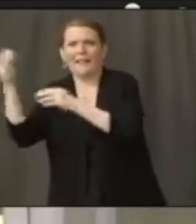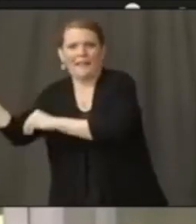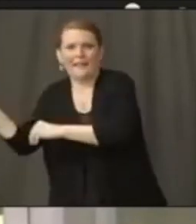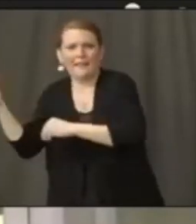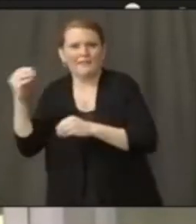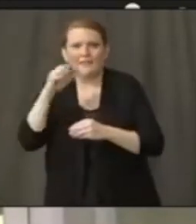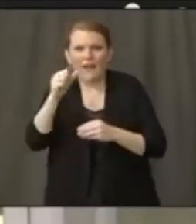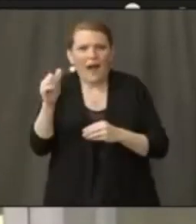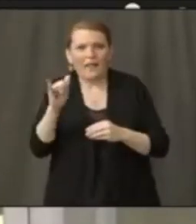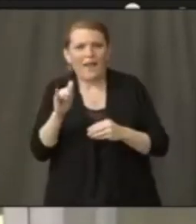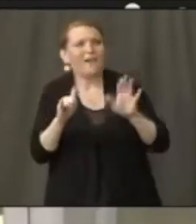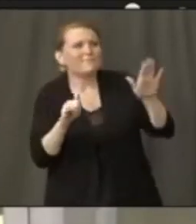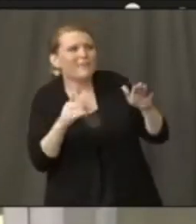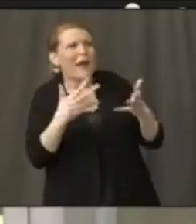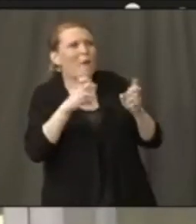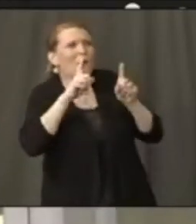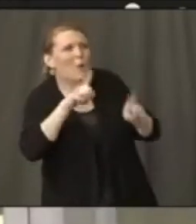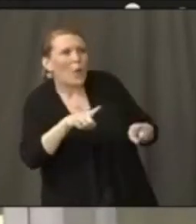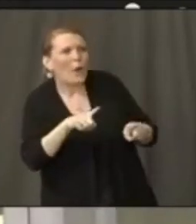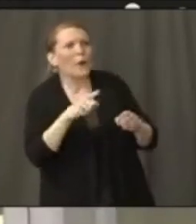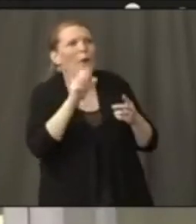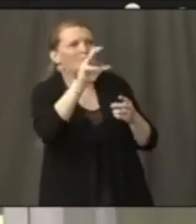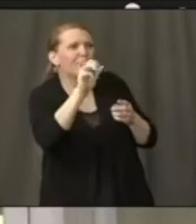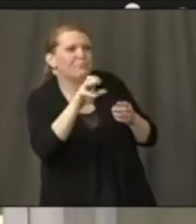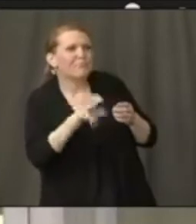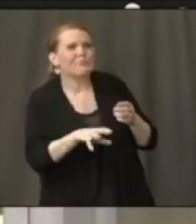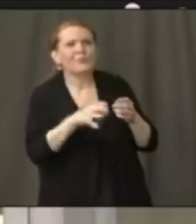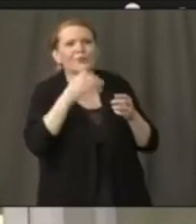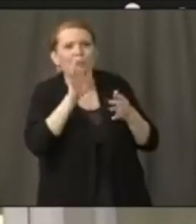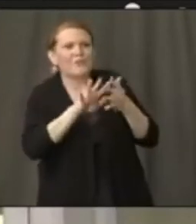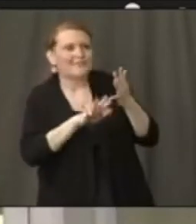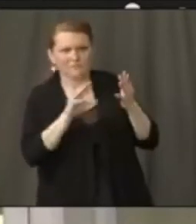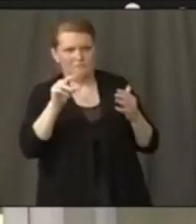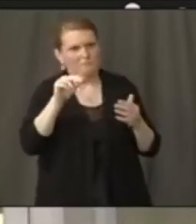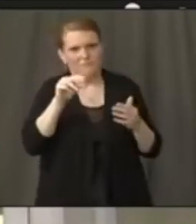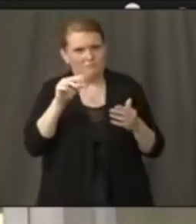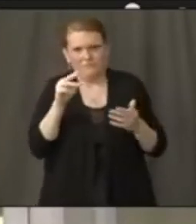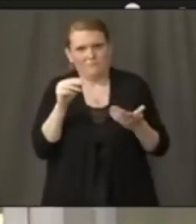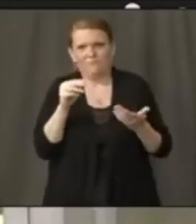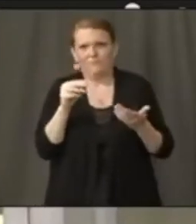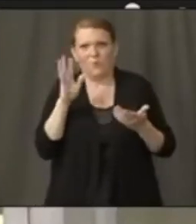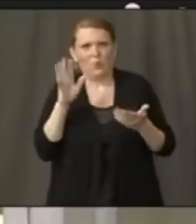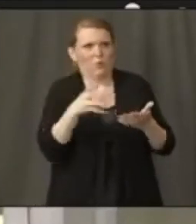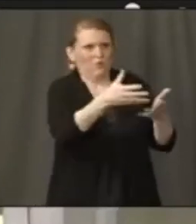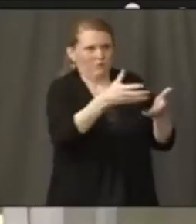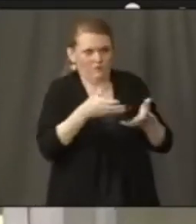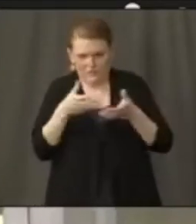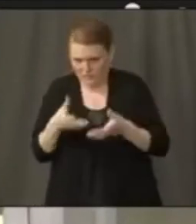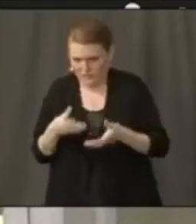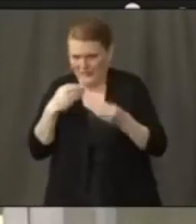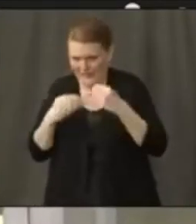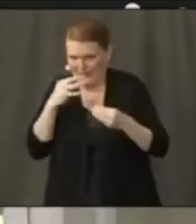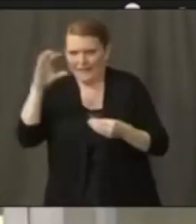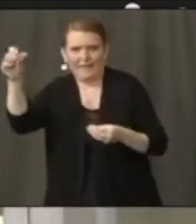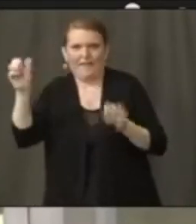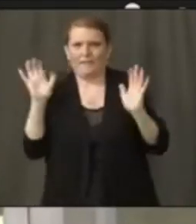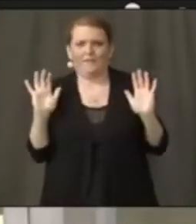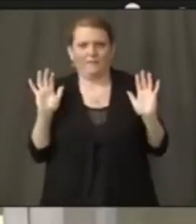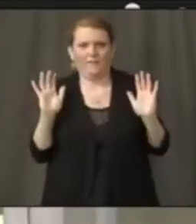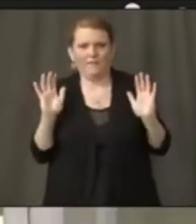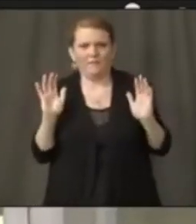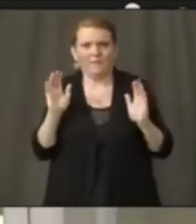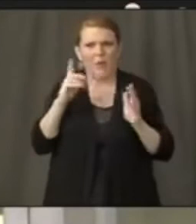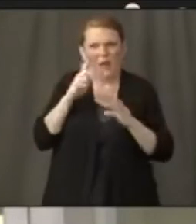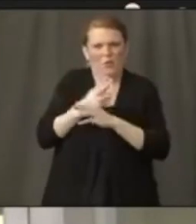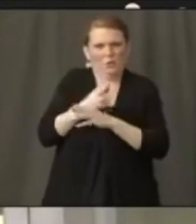we'll have plenty of garbage receptacles out there to pick up the stuff, and we'll be able to see. You know, I have a philosophy that we've used in our